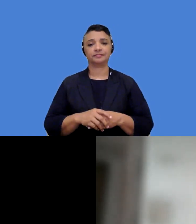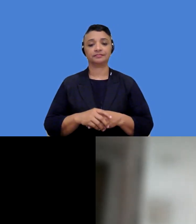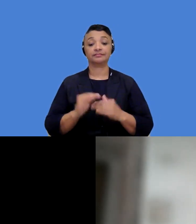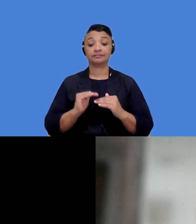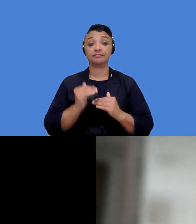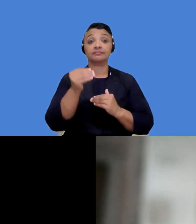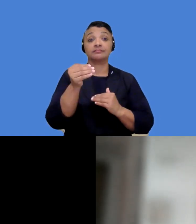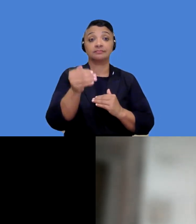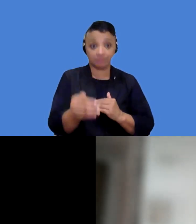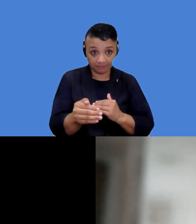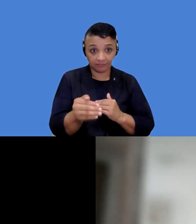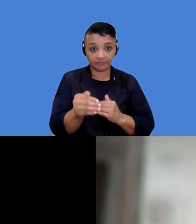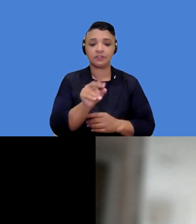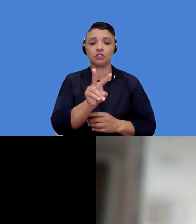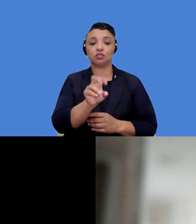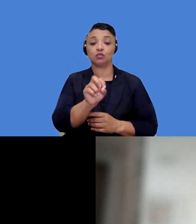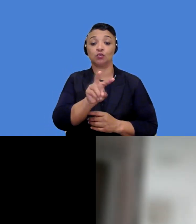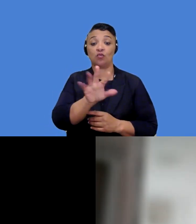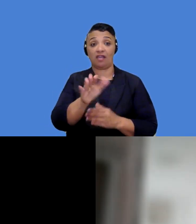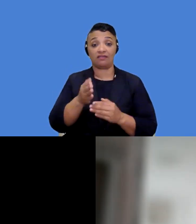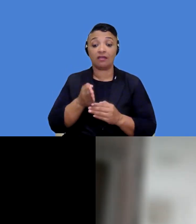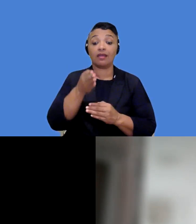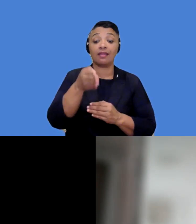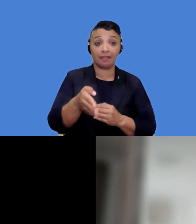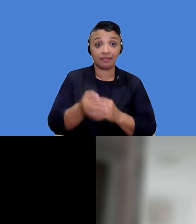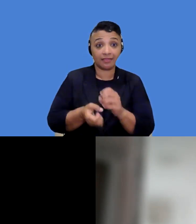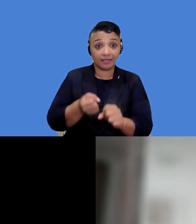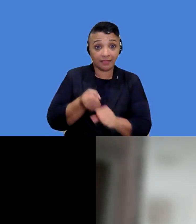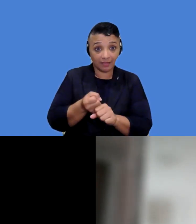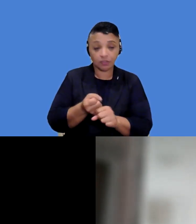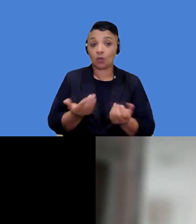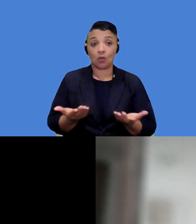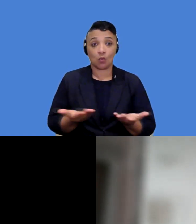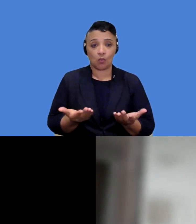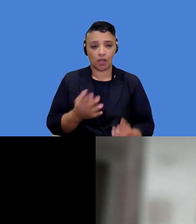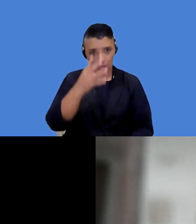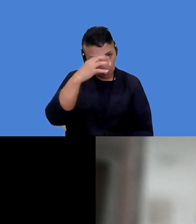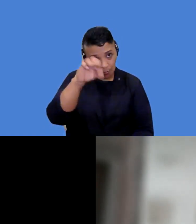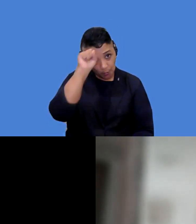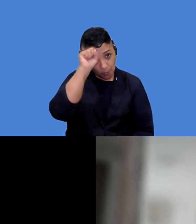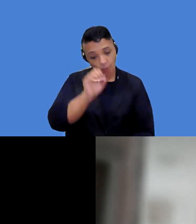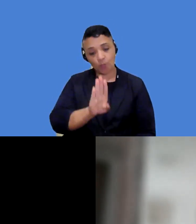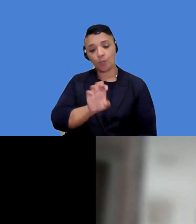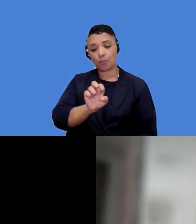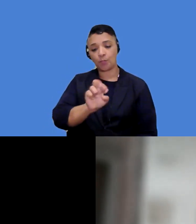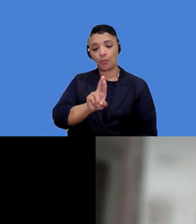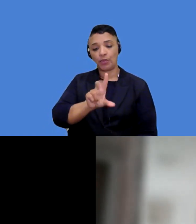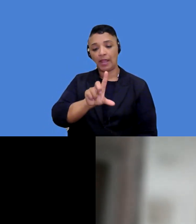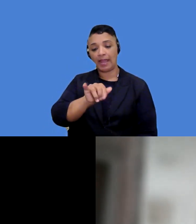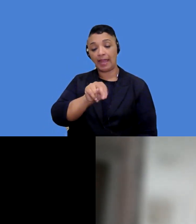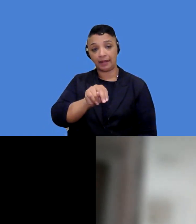2025, the next Global Disability Summit will be held in Berlin on April